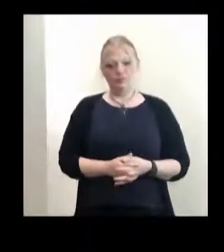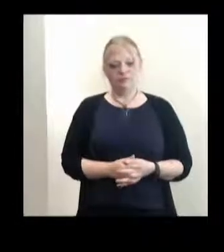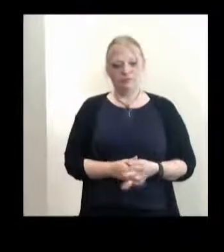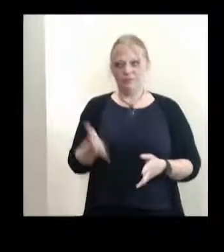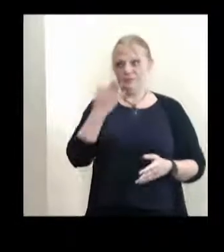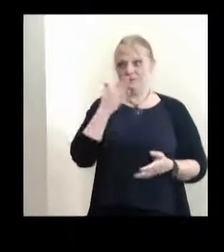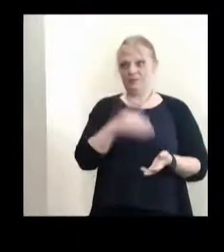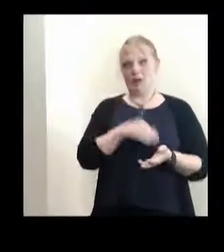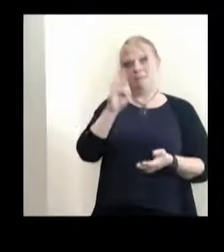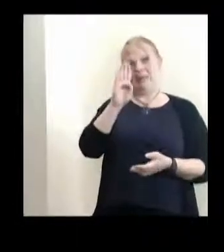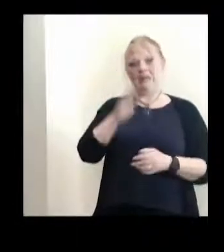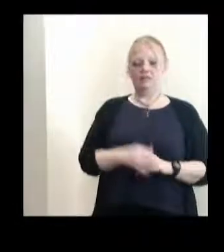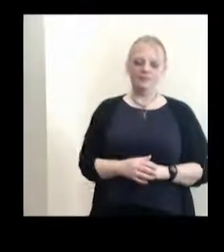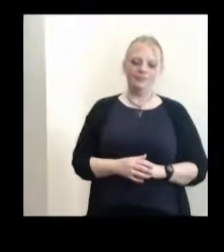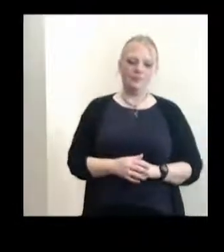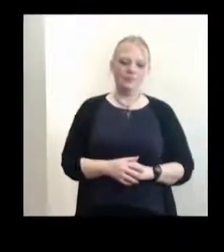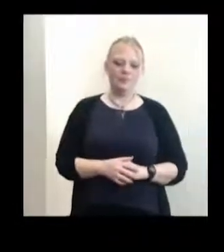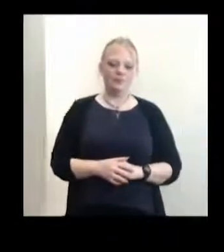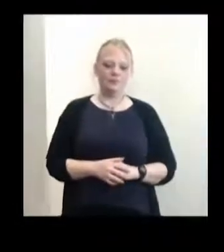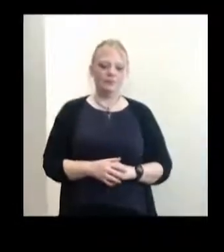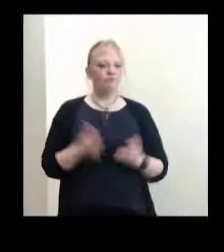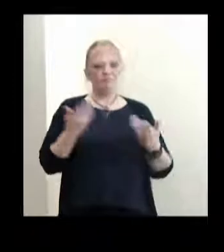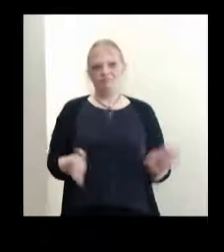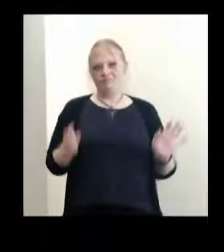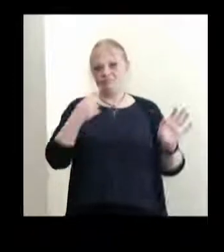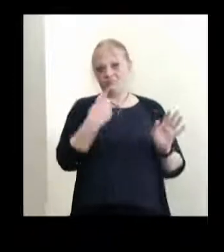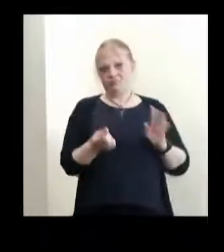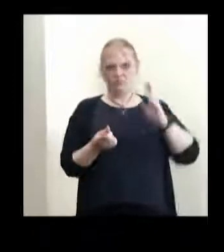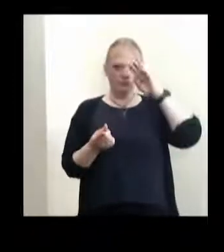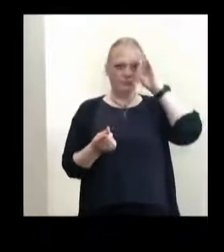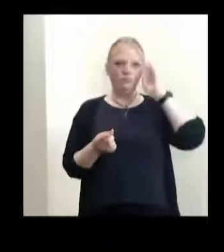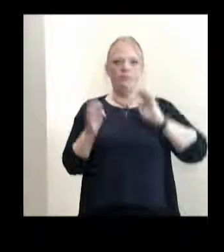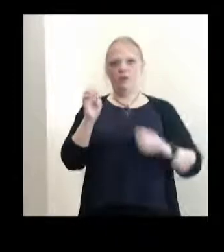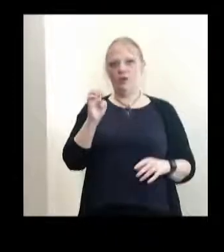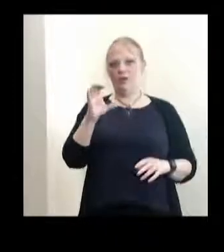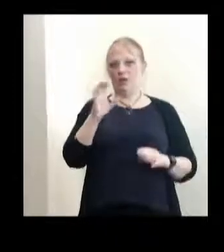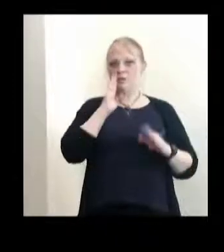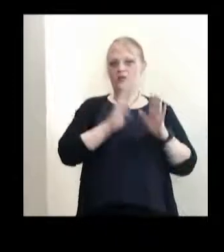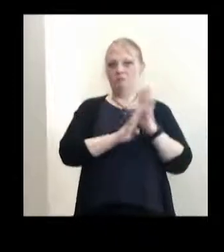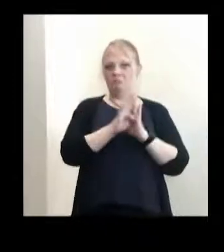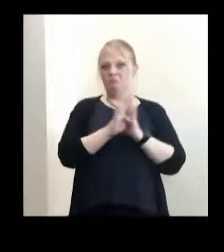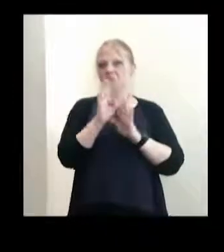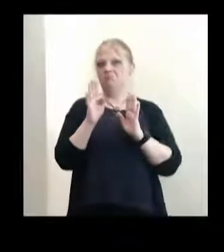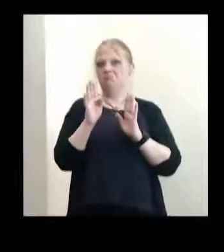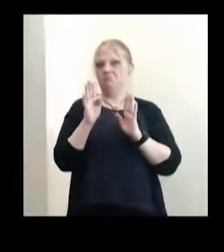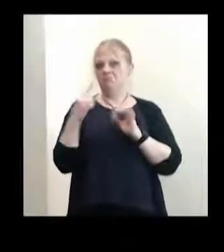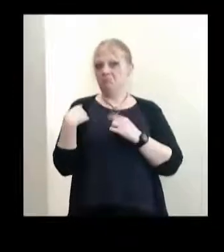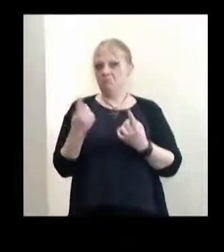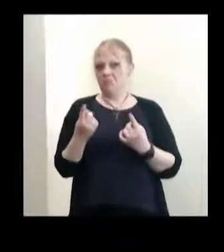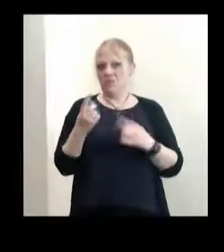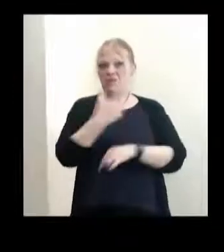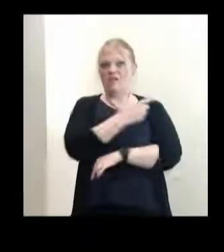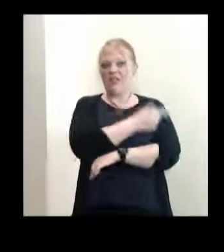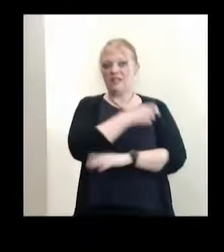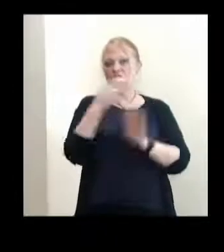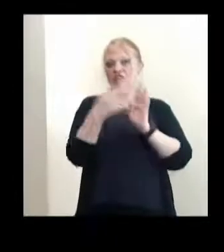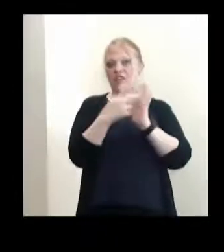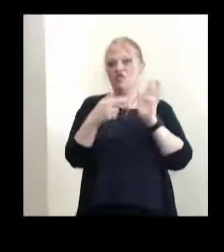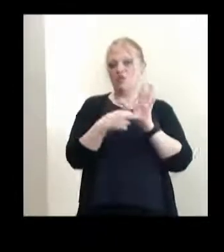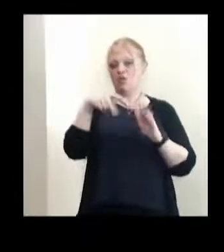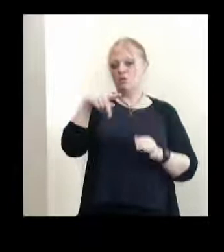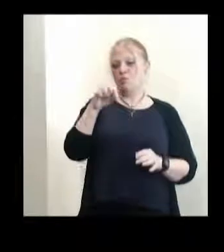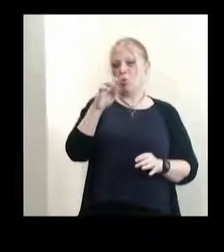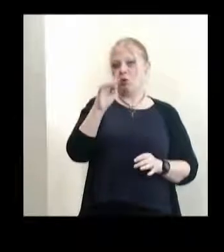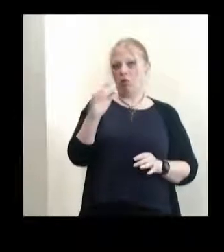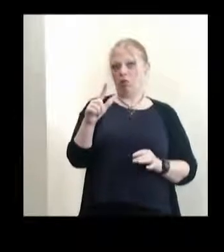Thank you, Dr. Beat. As we said, Erie County has been in the development for some time now, a vaccine registration portal, a little easier to use than